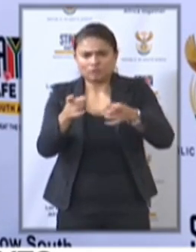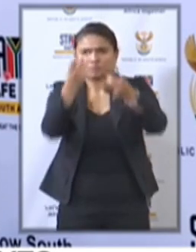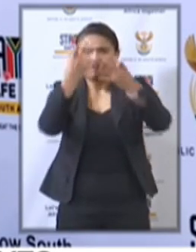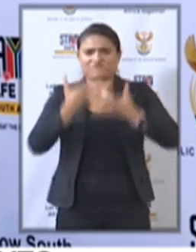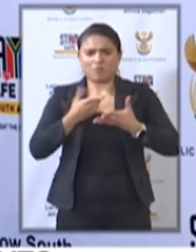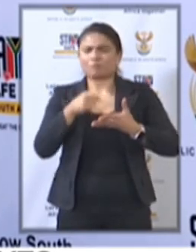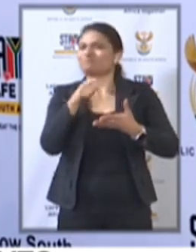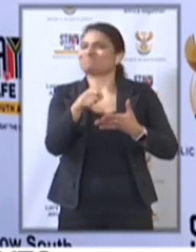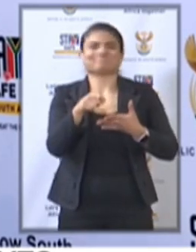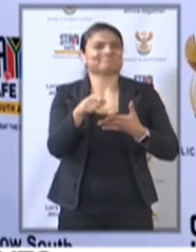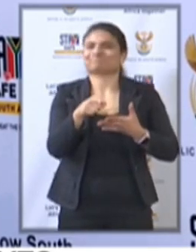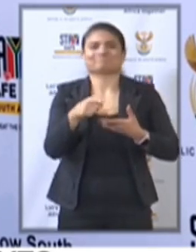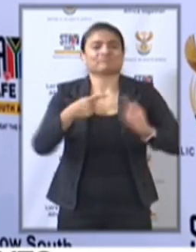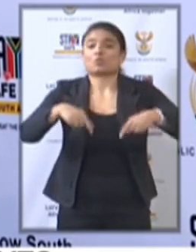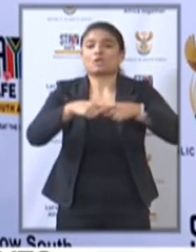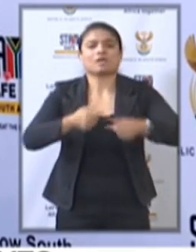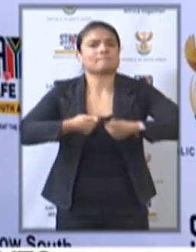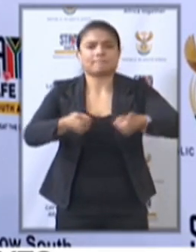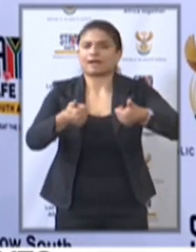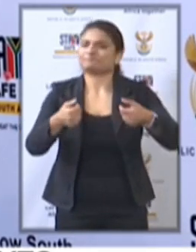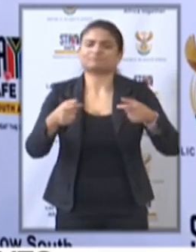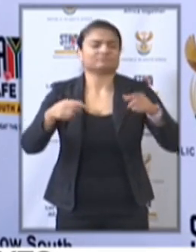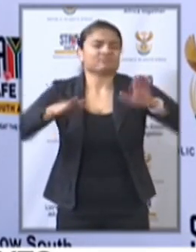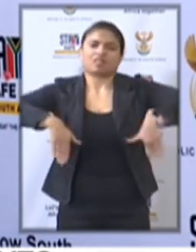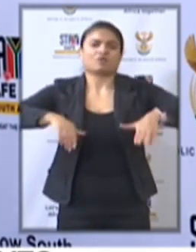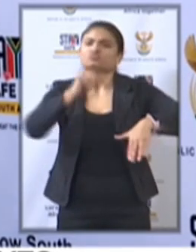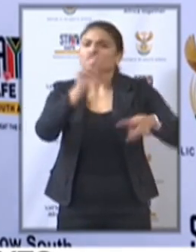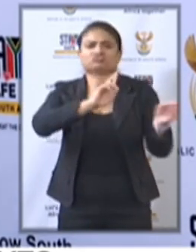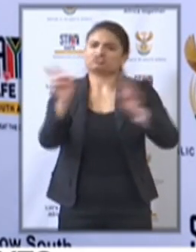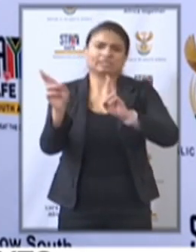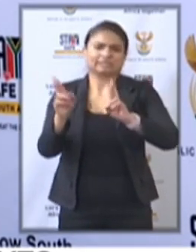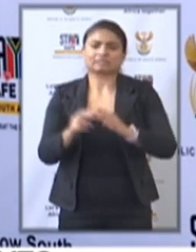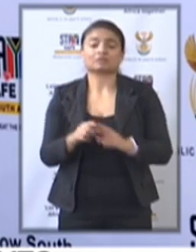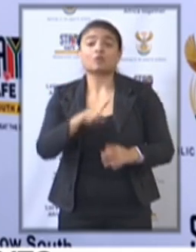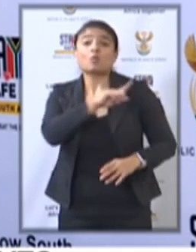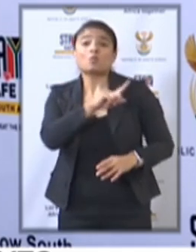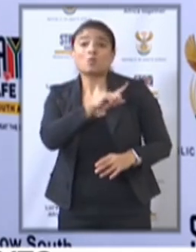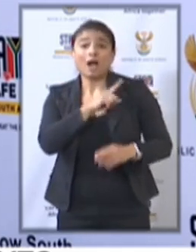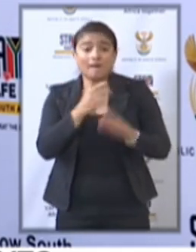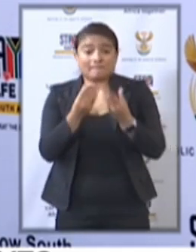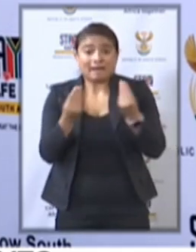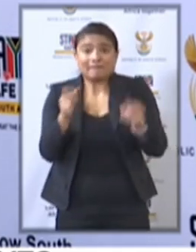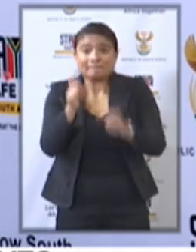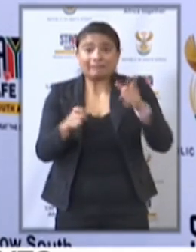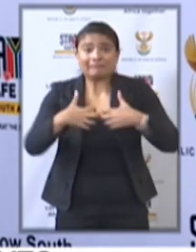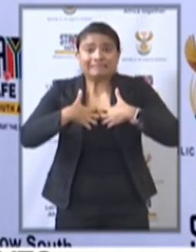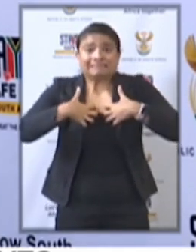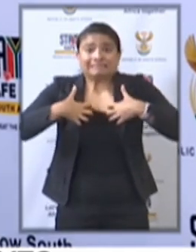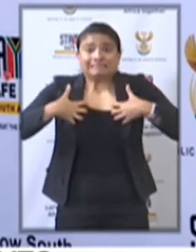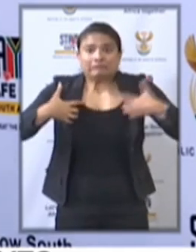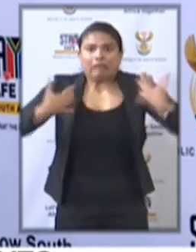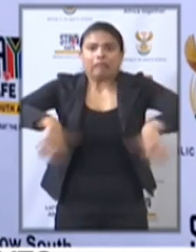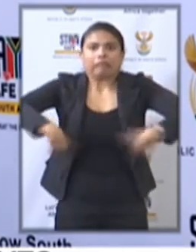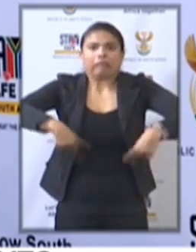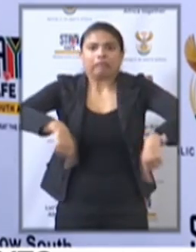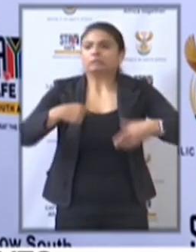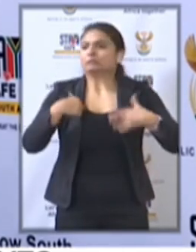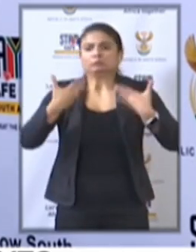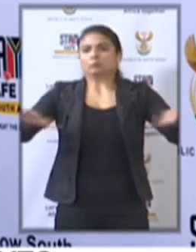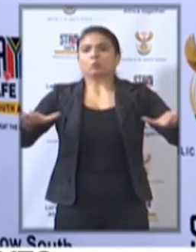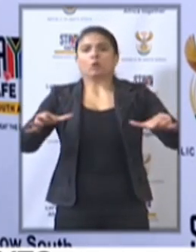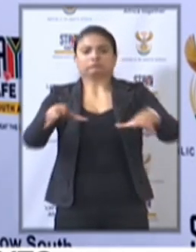the return rate is low, mainly due to anxieties or fear of exposure to COVID-19.